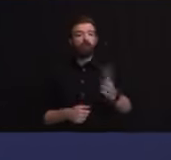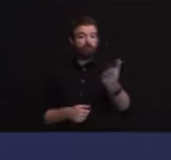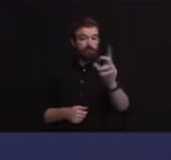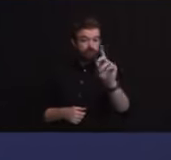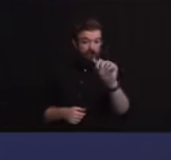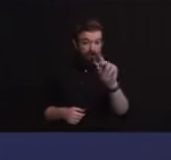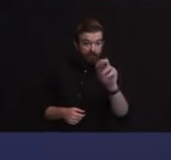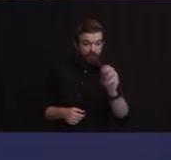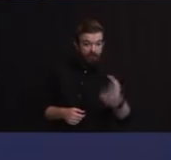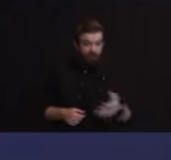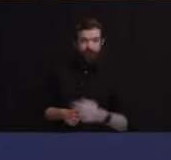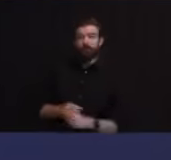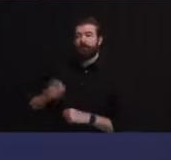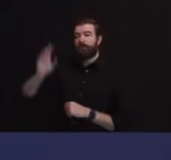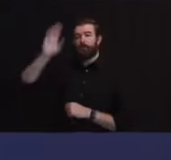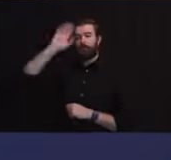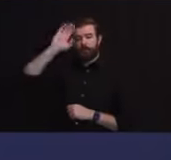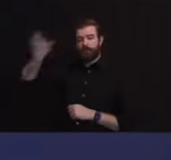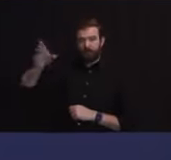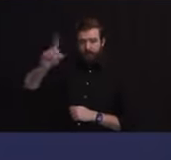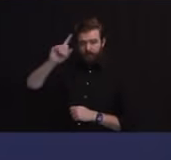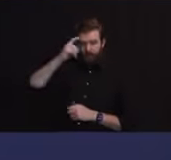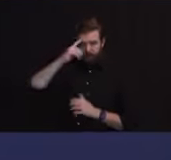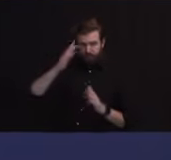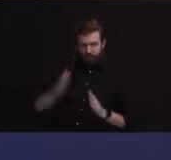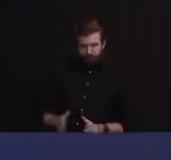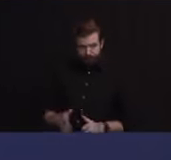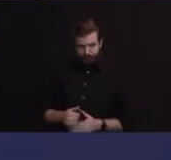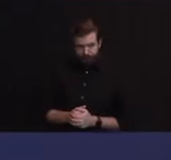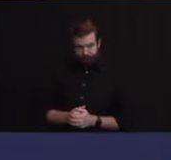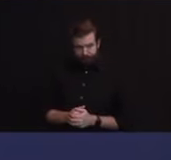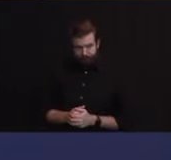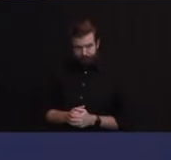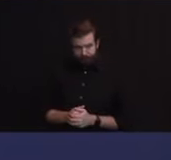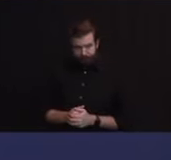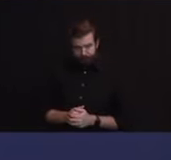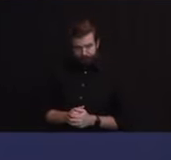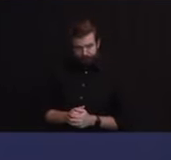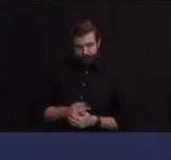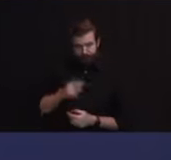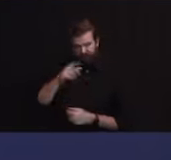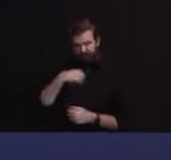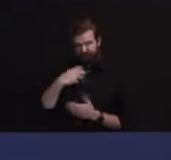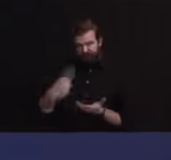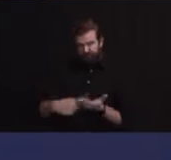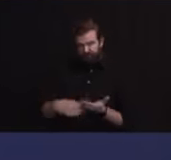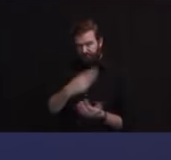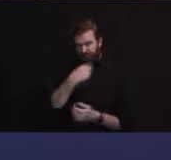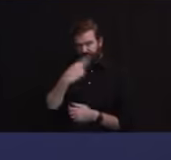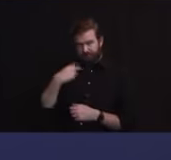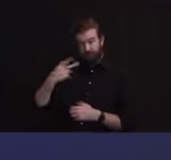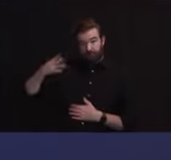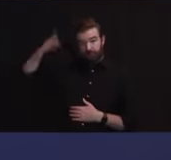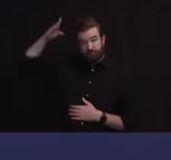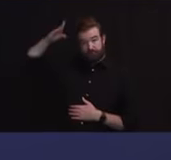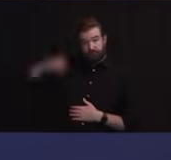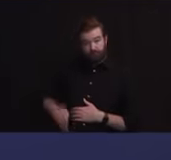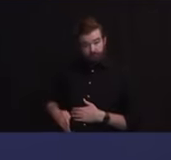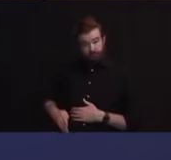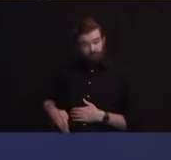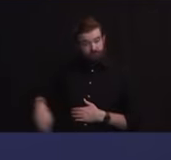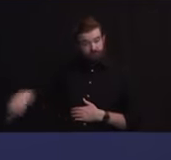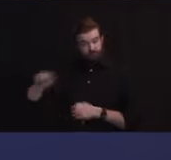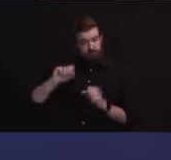Hi, Governor. With regard to the restaurant situation, the partitions that can be used to